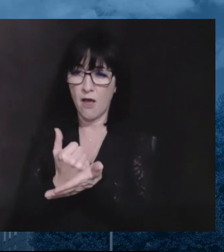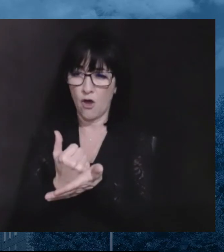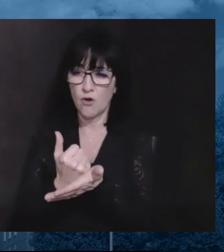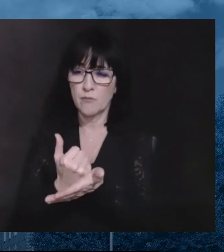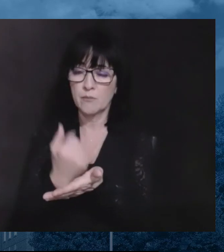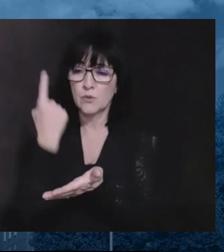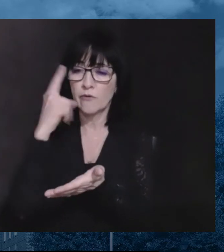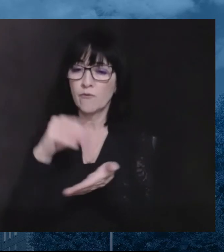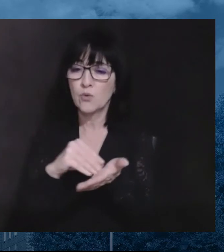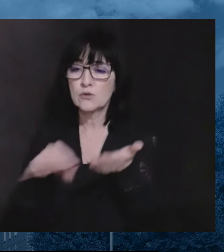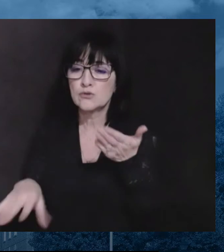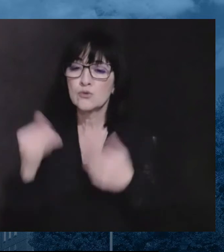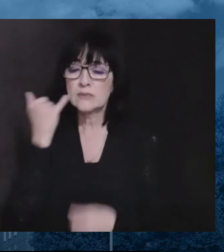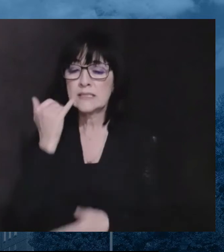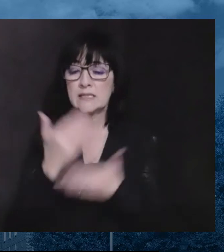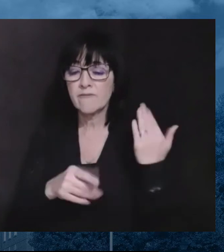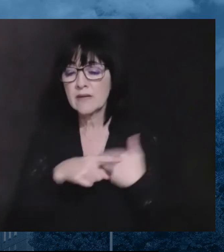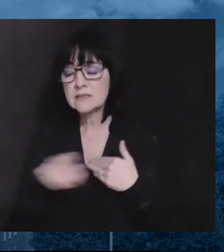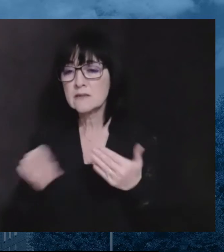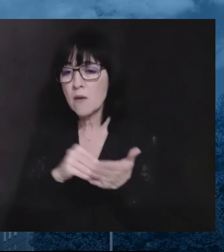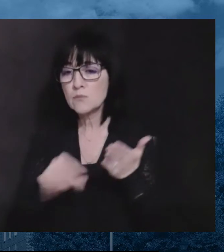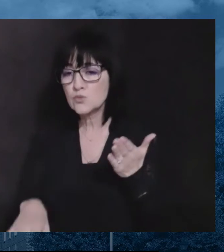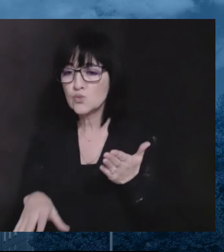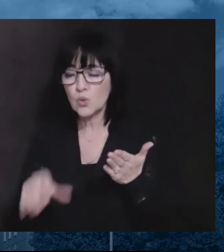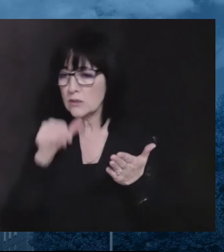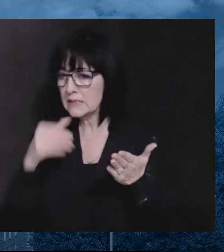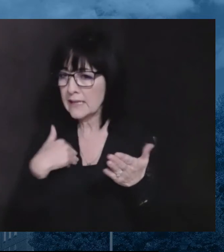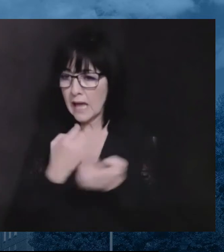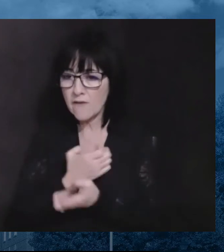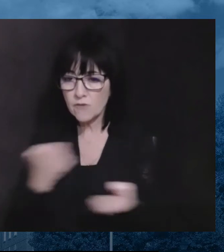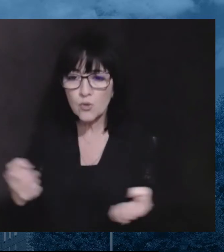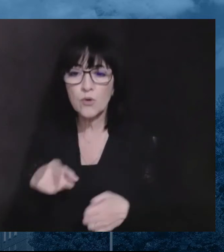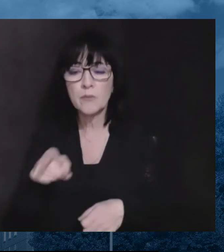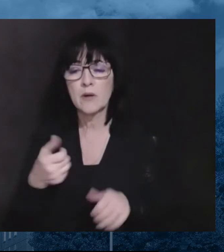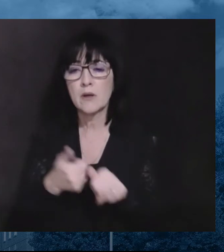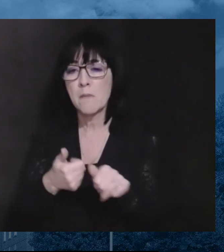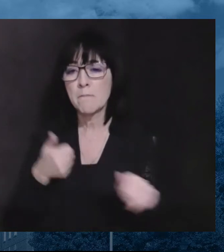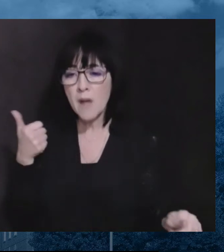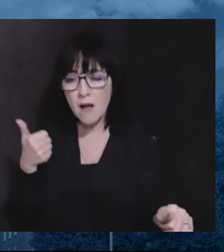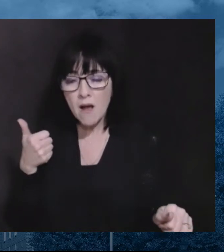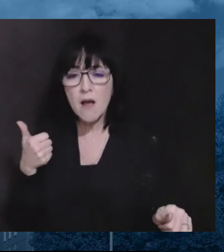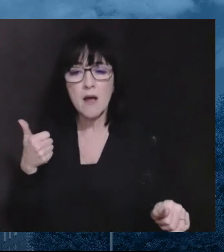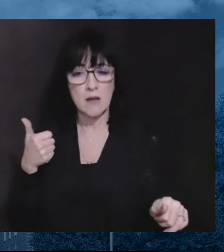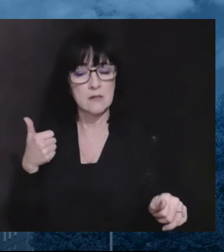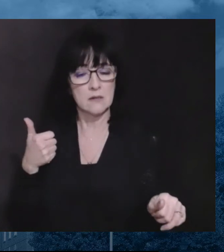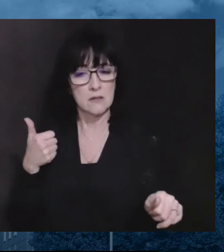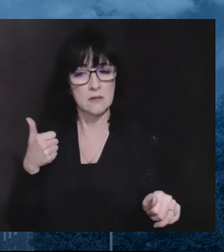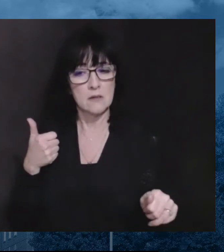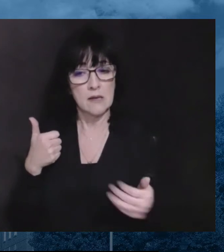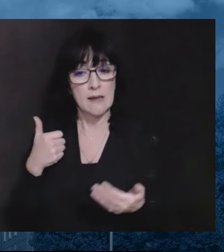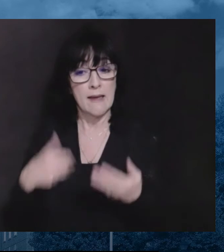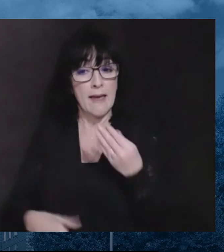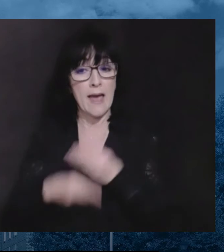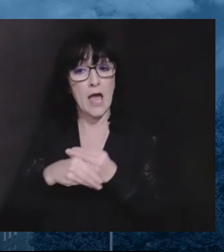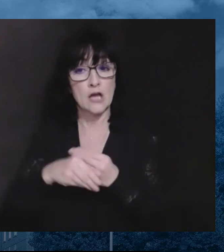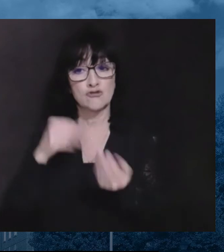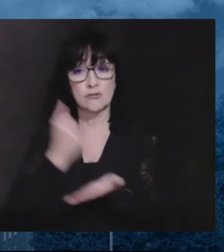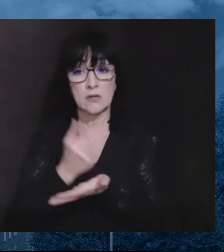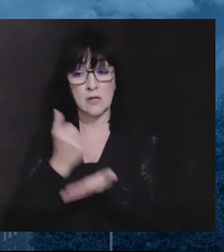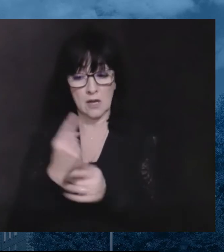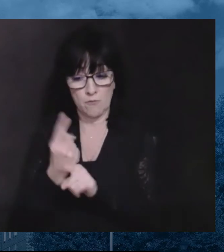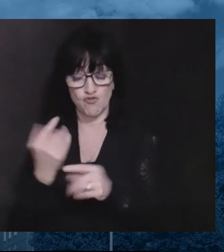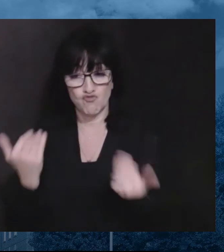with the remote situation. My focus, we're going through budget hearings right